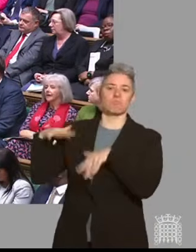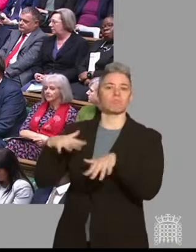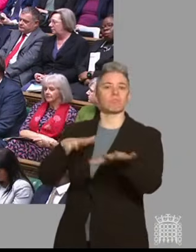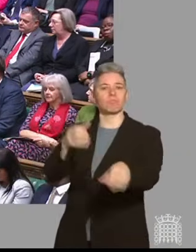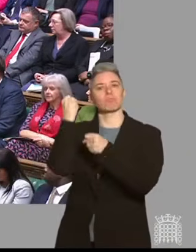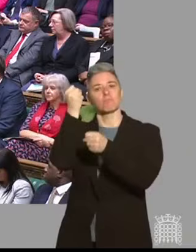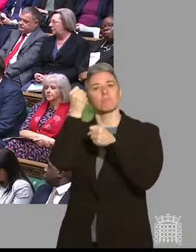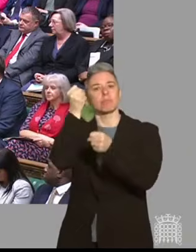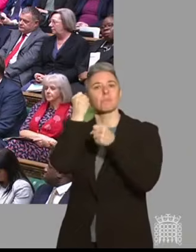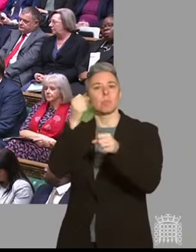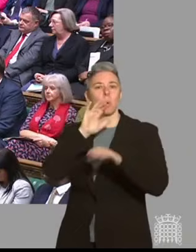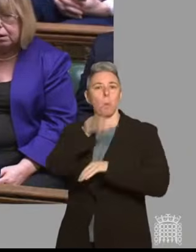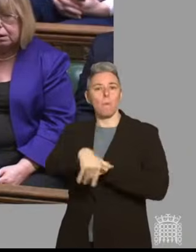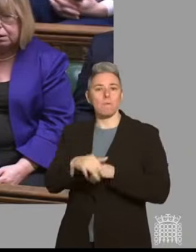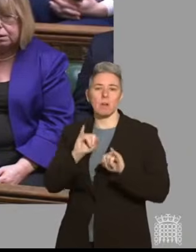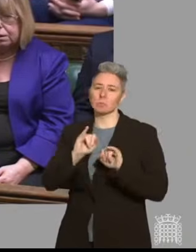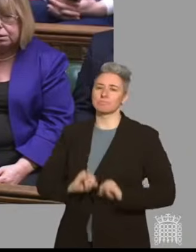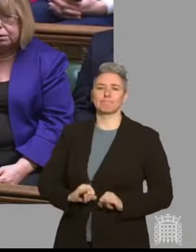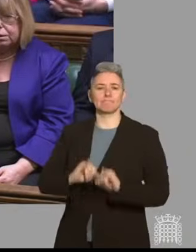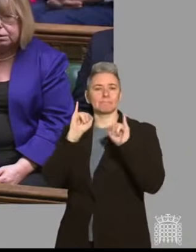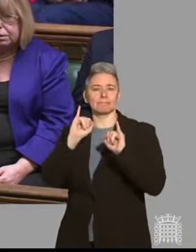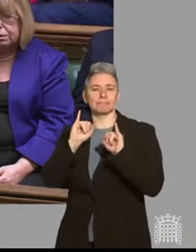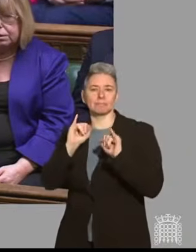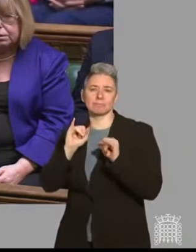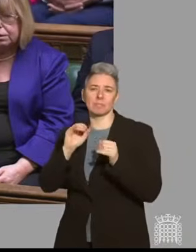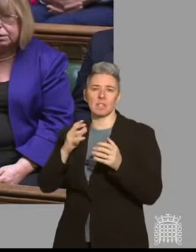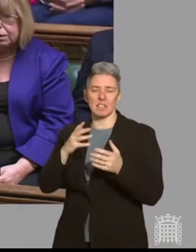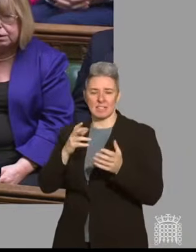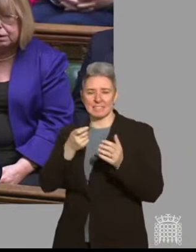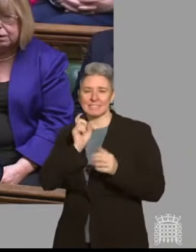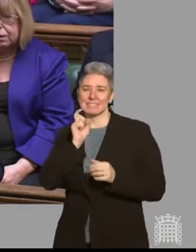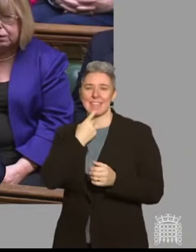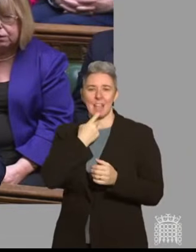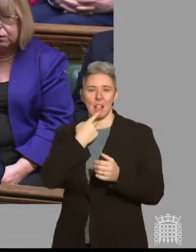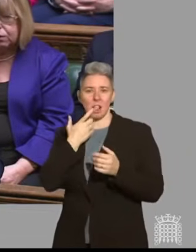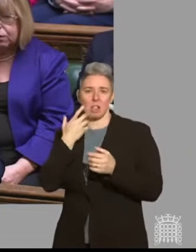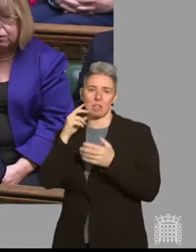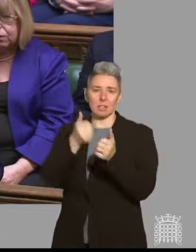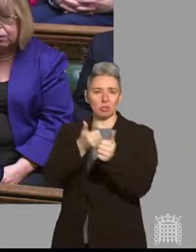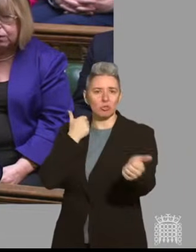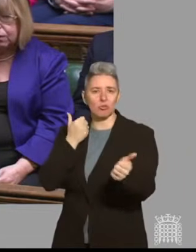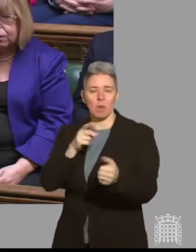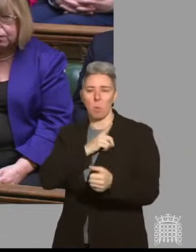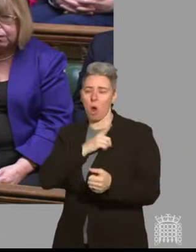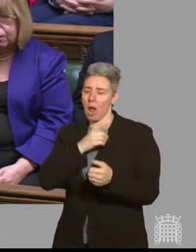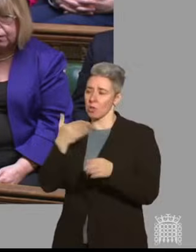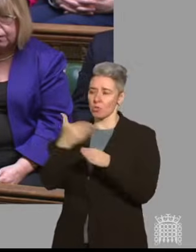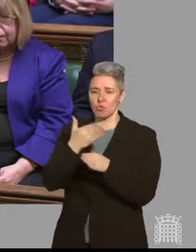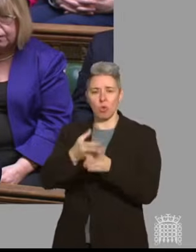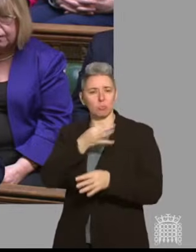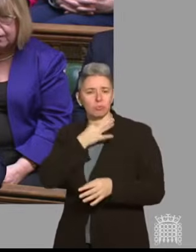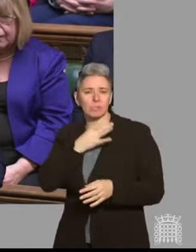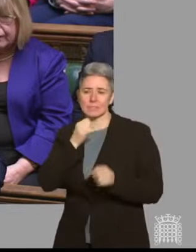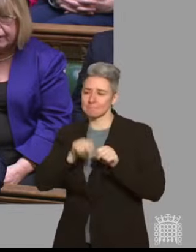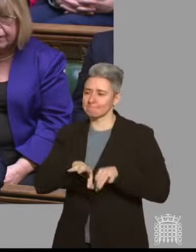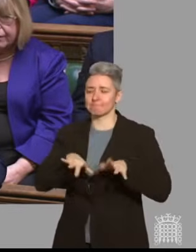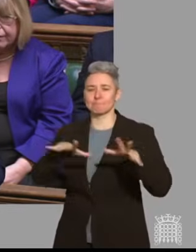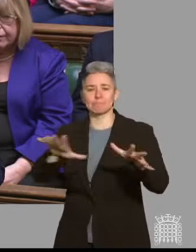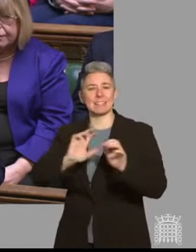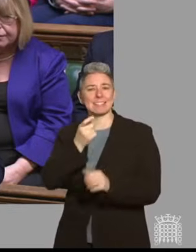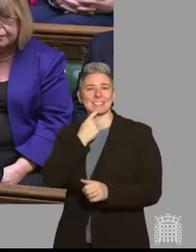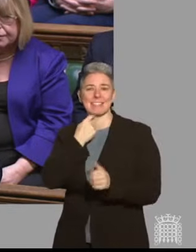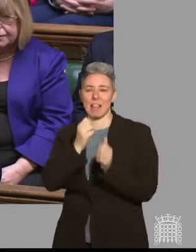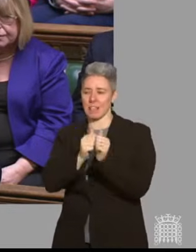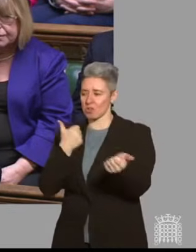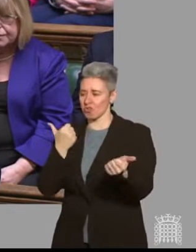risk in Port Talbot and beyond. The Prime Minister is failing to protect our steel industry because he failed to place a